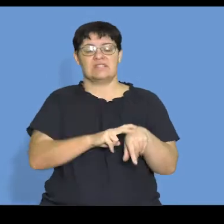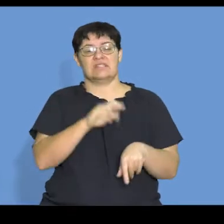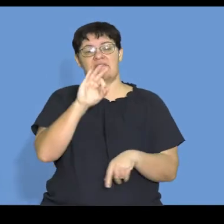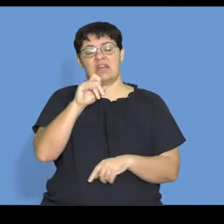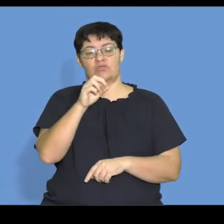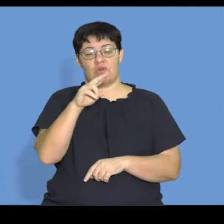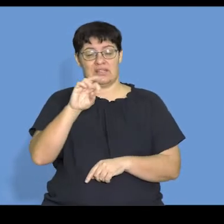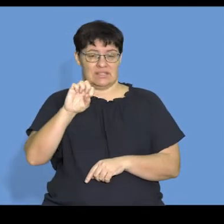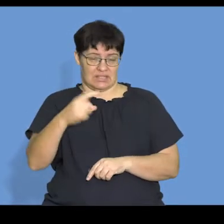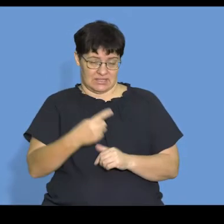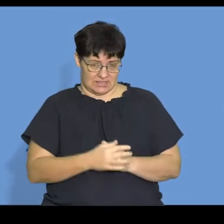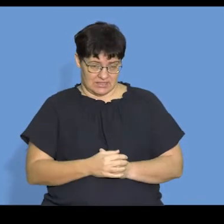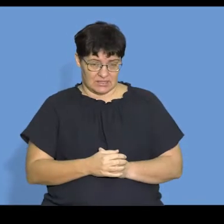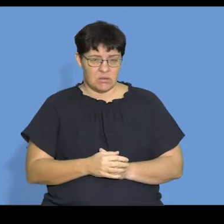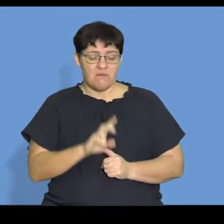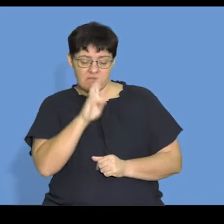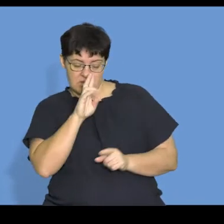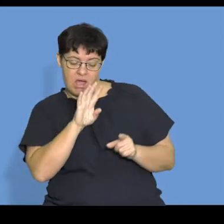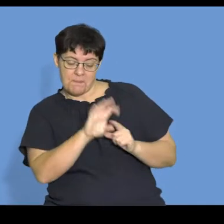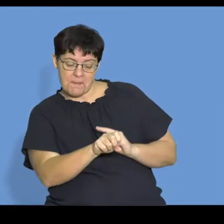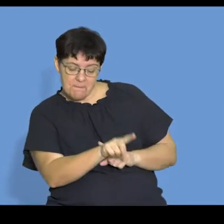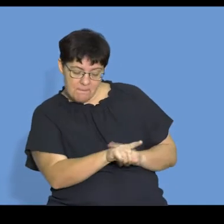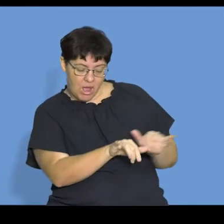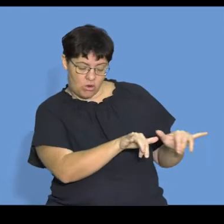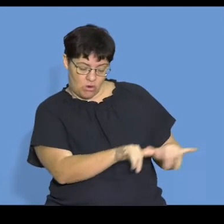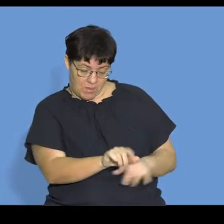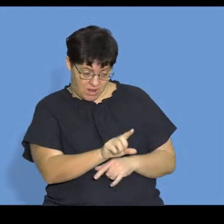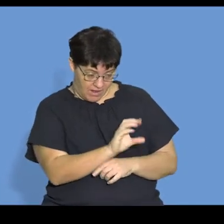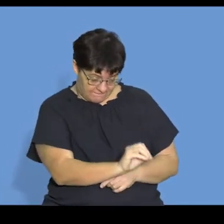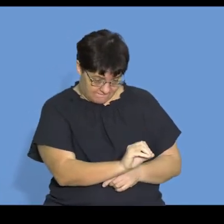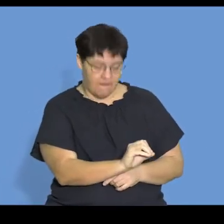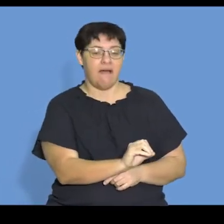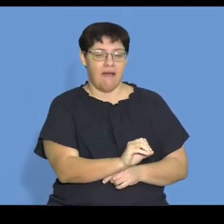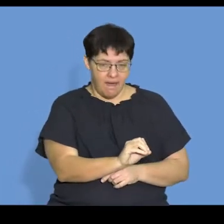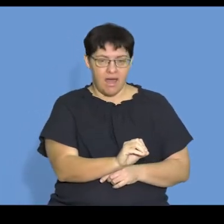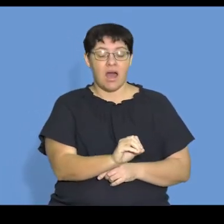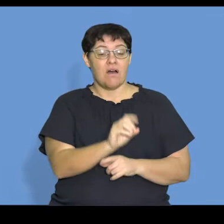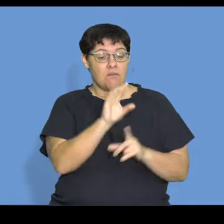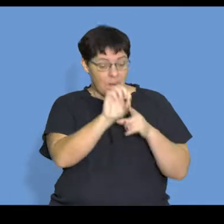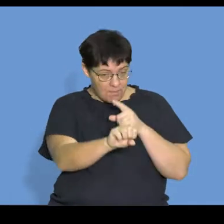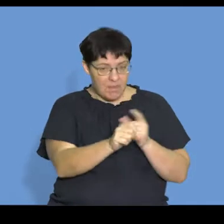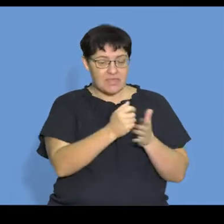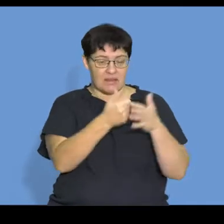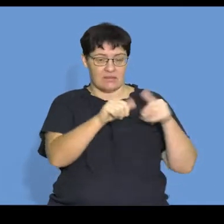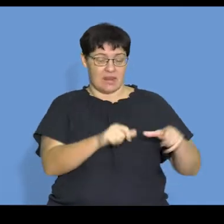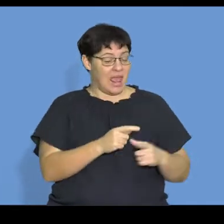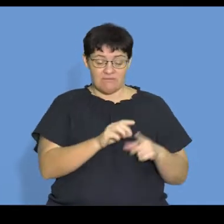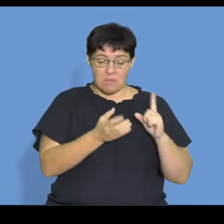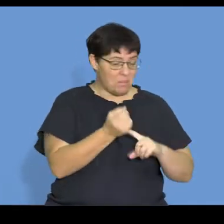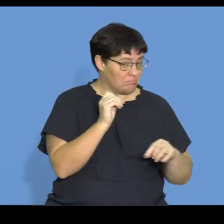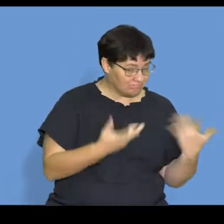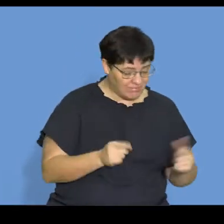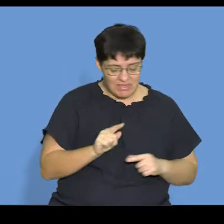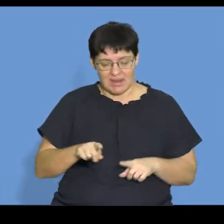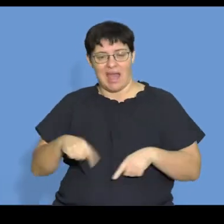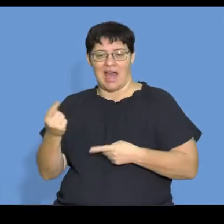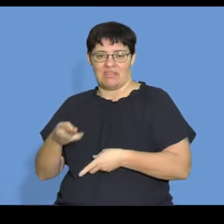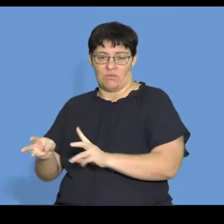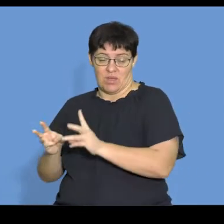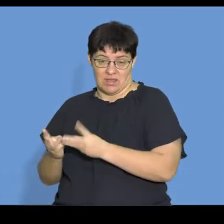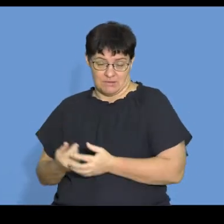start by looking for the common factor, and then you can continue with the rest of the other methods. Now, what